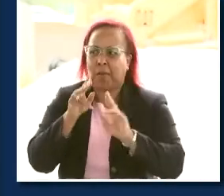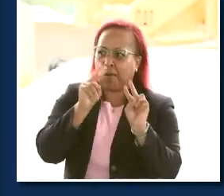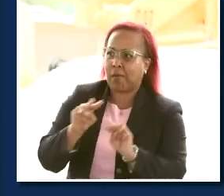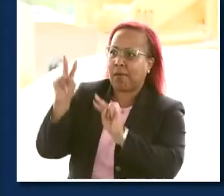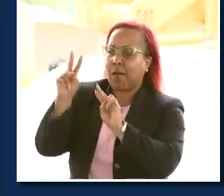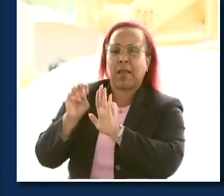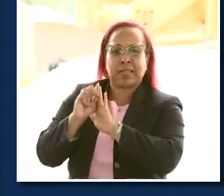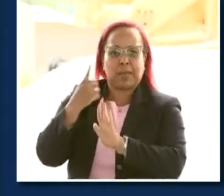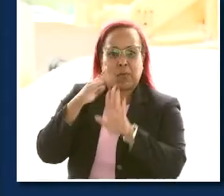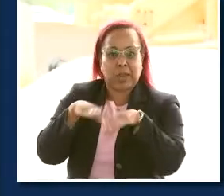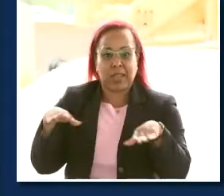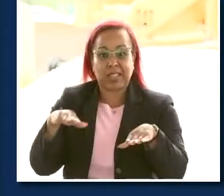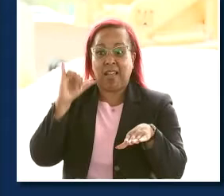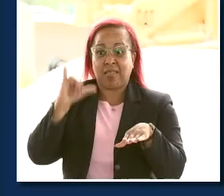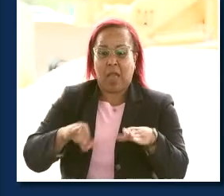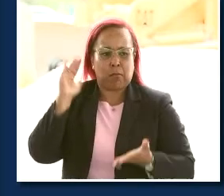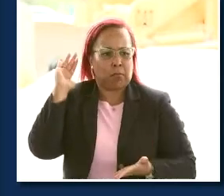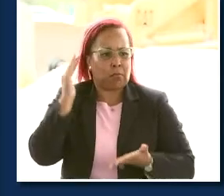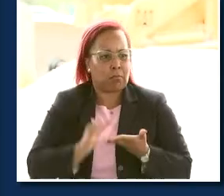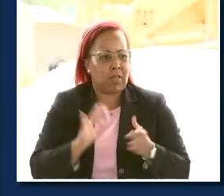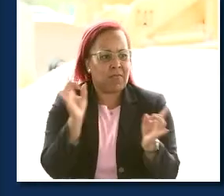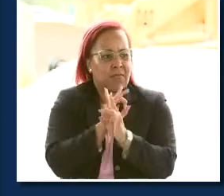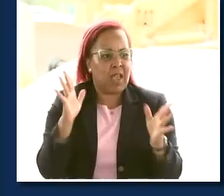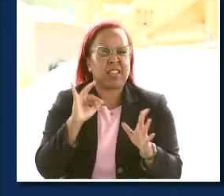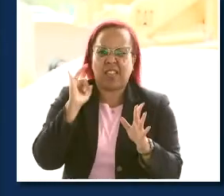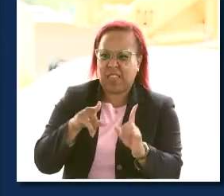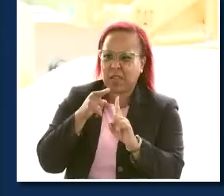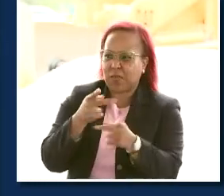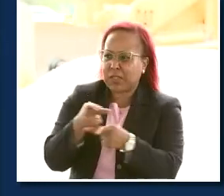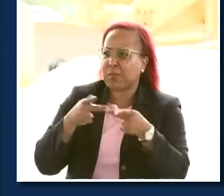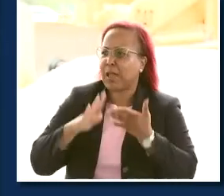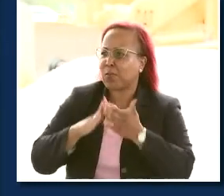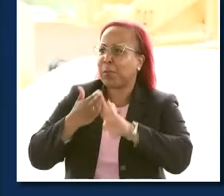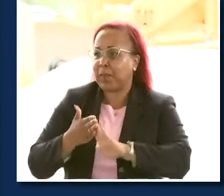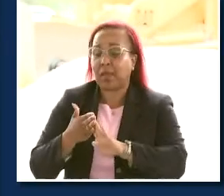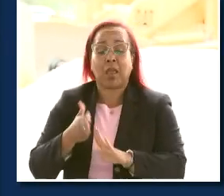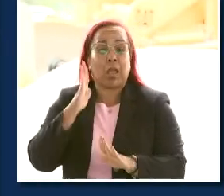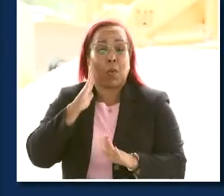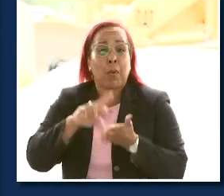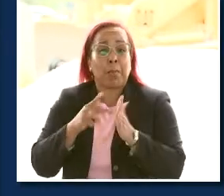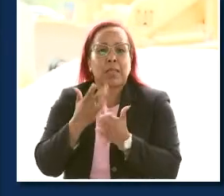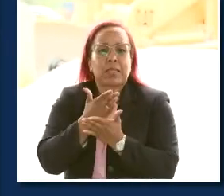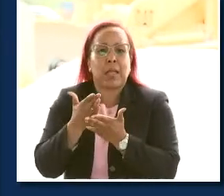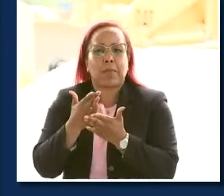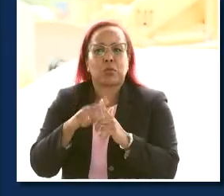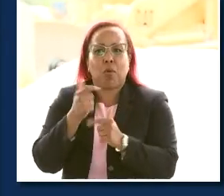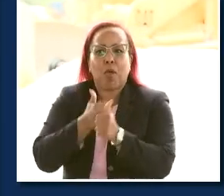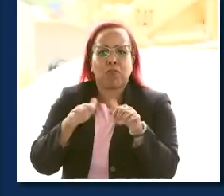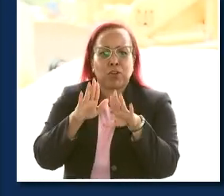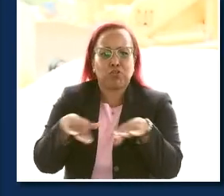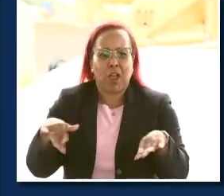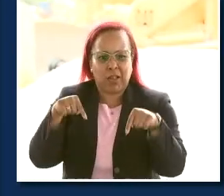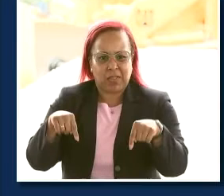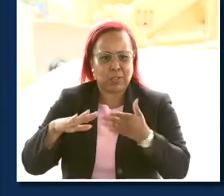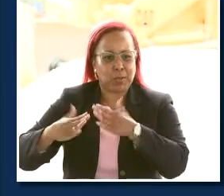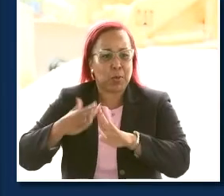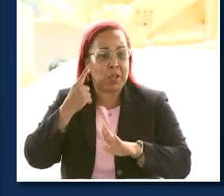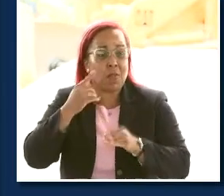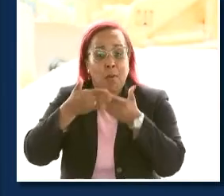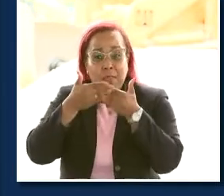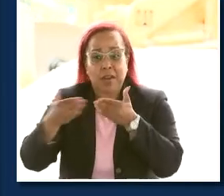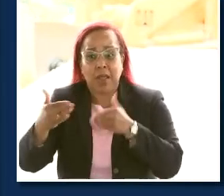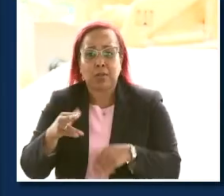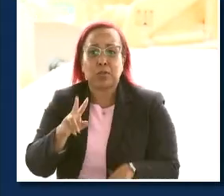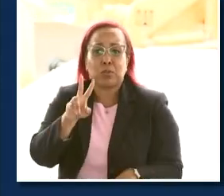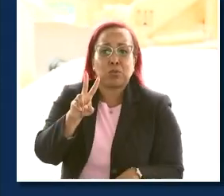kids. That drives the violence away. That's what this place is going to be. It's going to mean something to every child in this community for the next